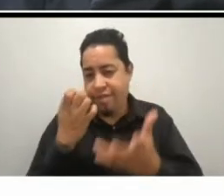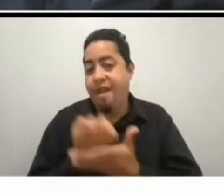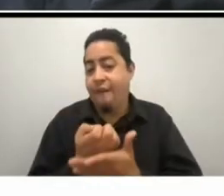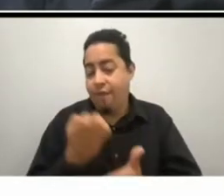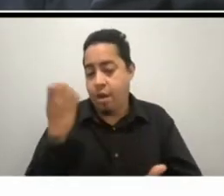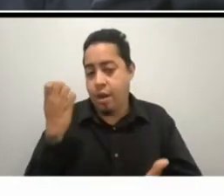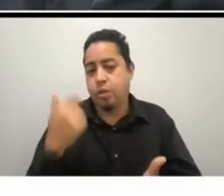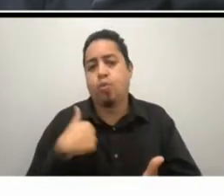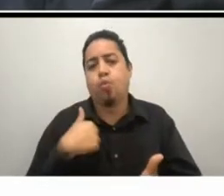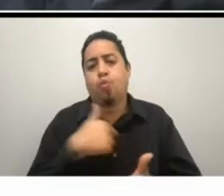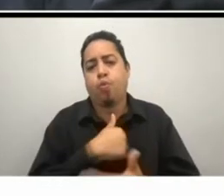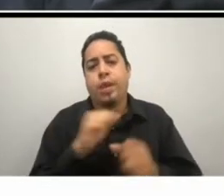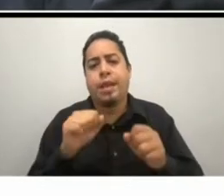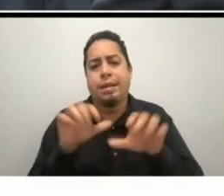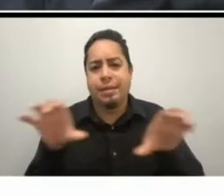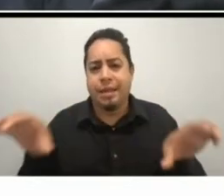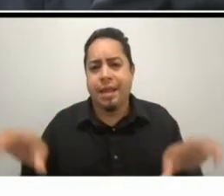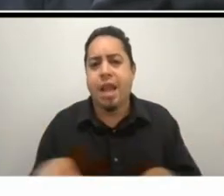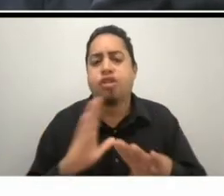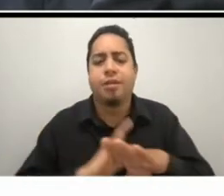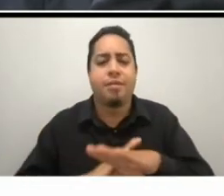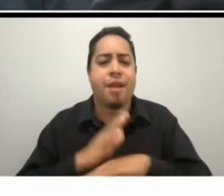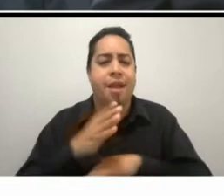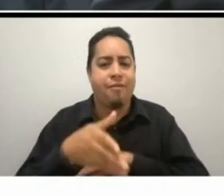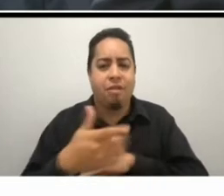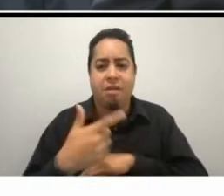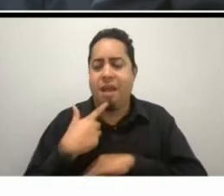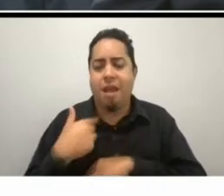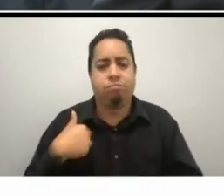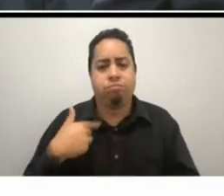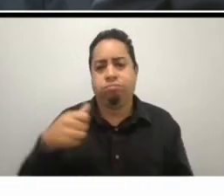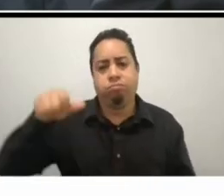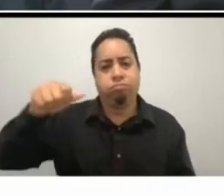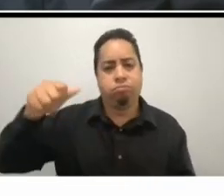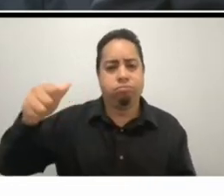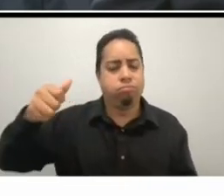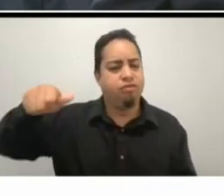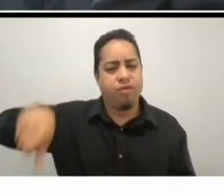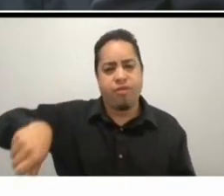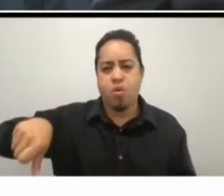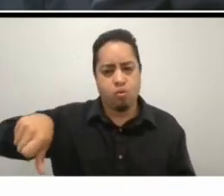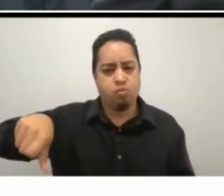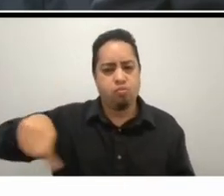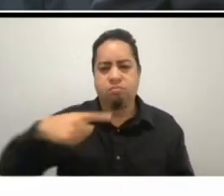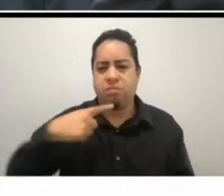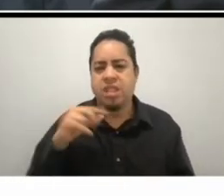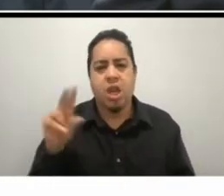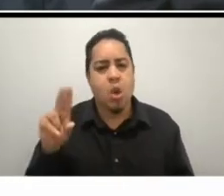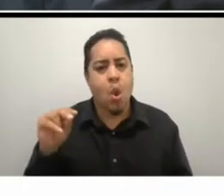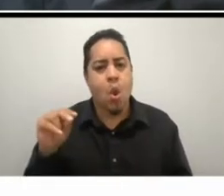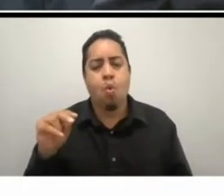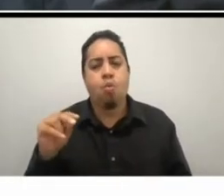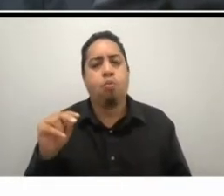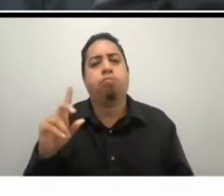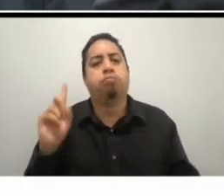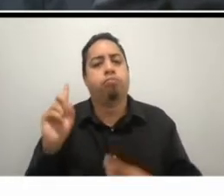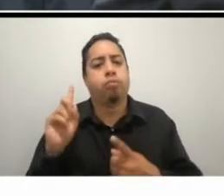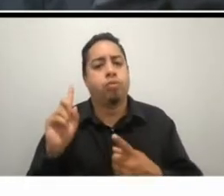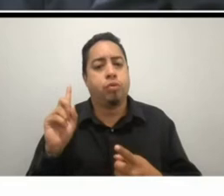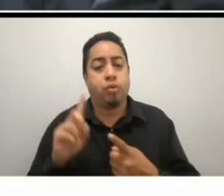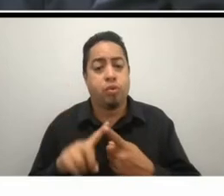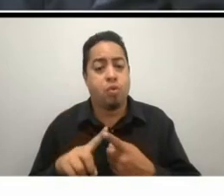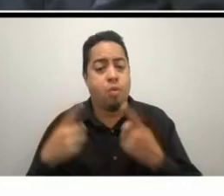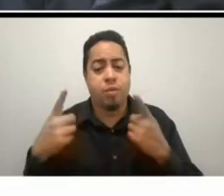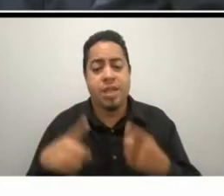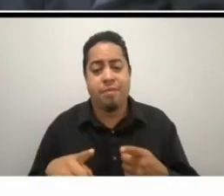action thereafter. And I refused. I said, up to that time, the circus, I called it a circus,